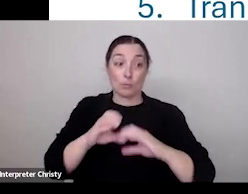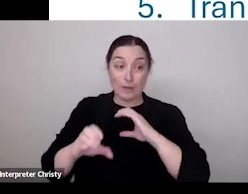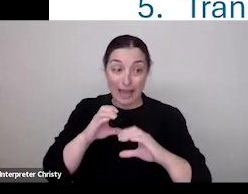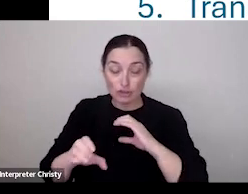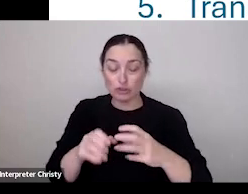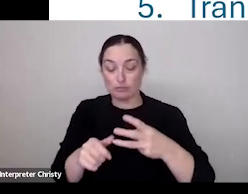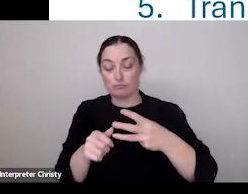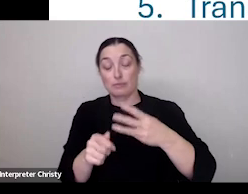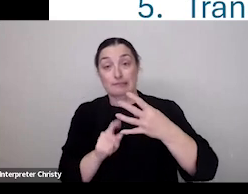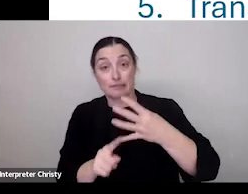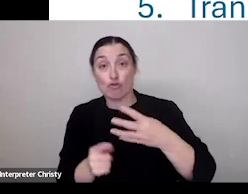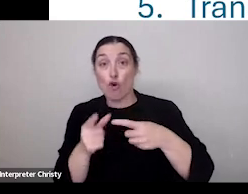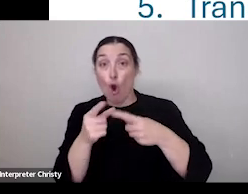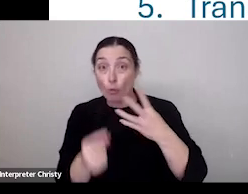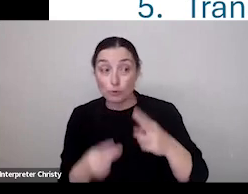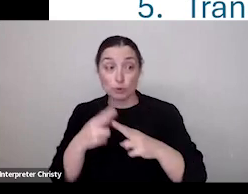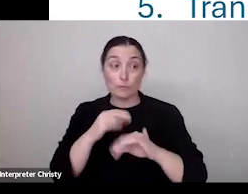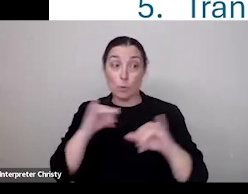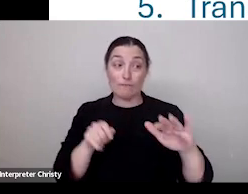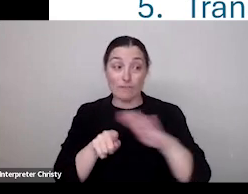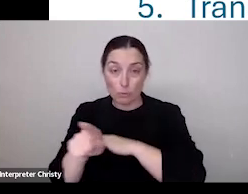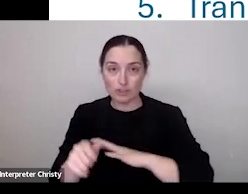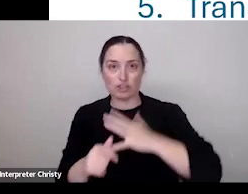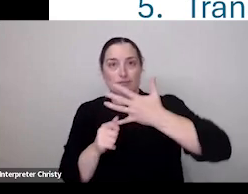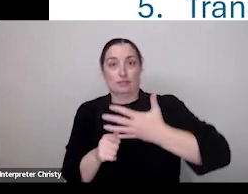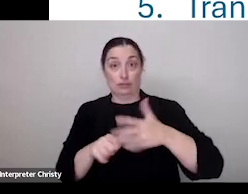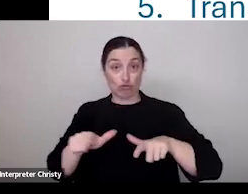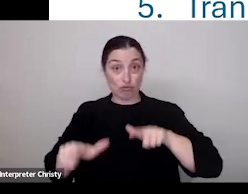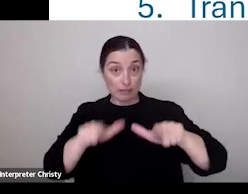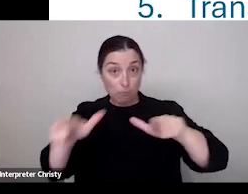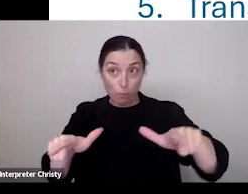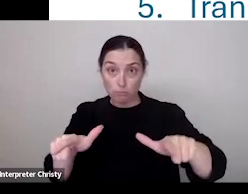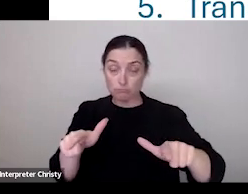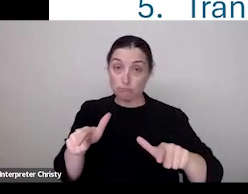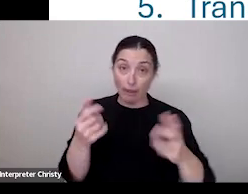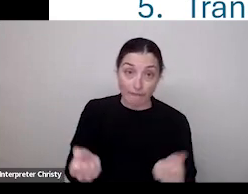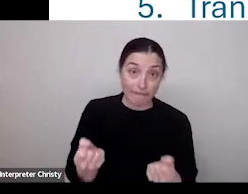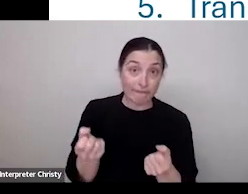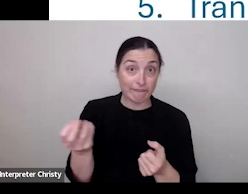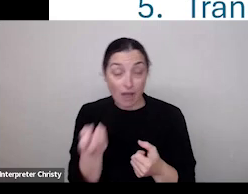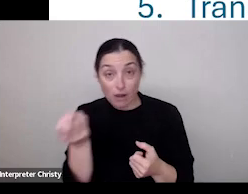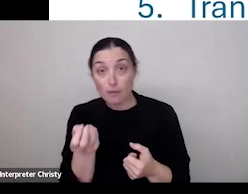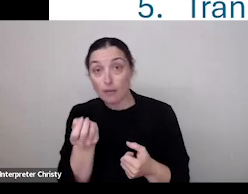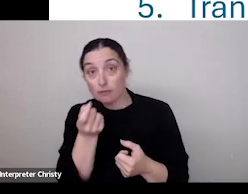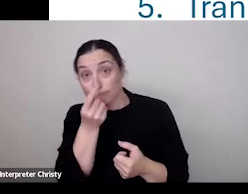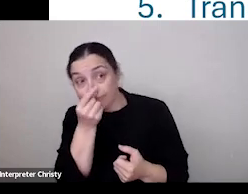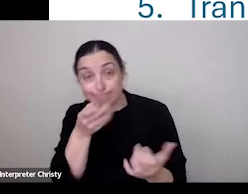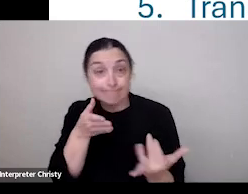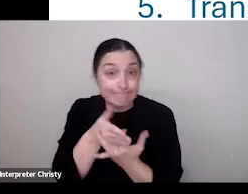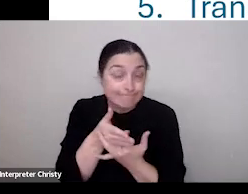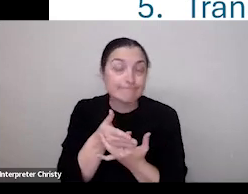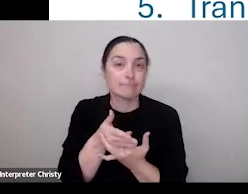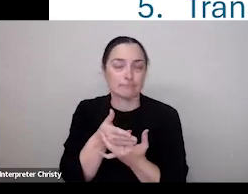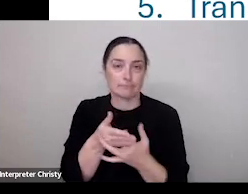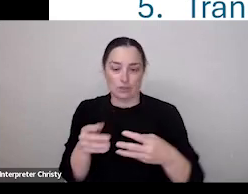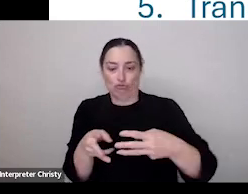provide for evacuation, and whether and how transportation options are available. Those are three critical and ongoing